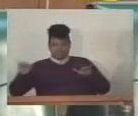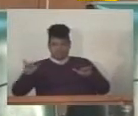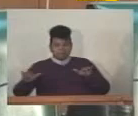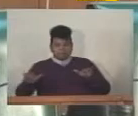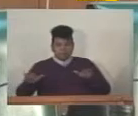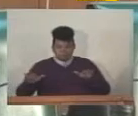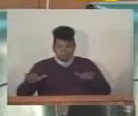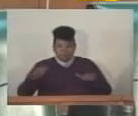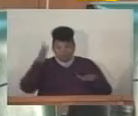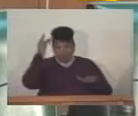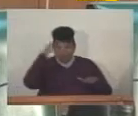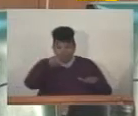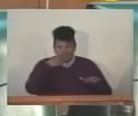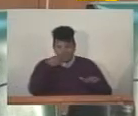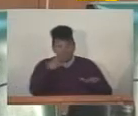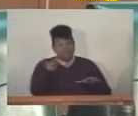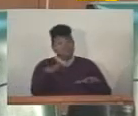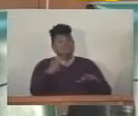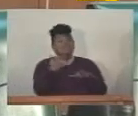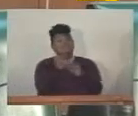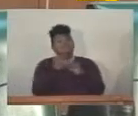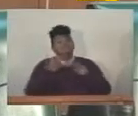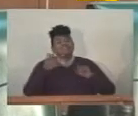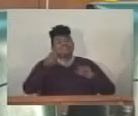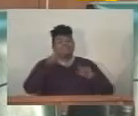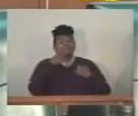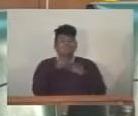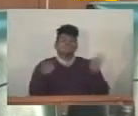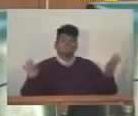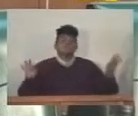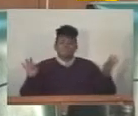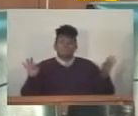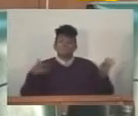having received freedom